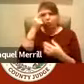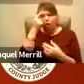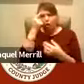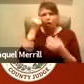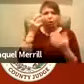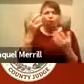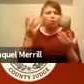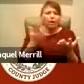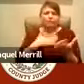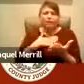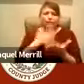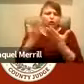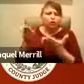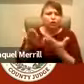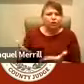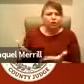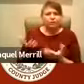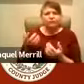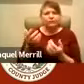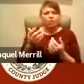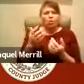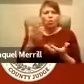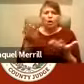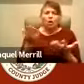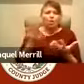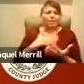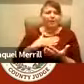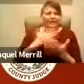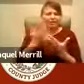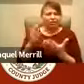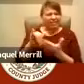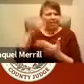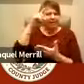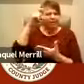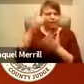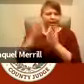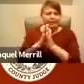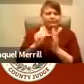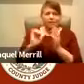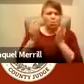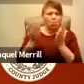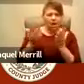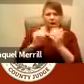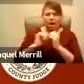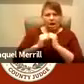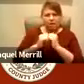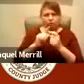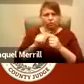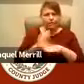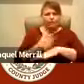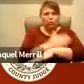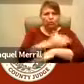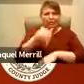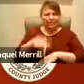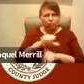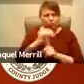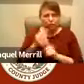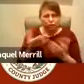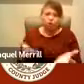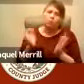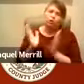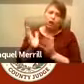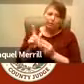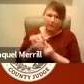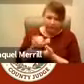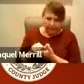my suggestions, what were my suggestions of possibly improving the situation here in Hidalgo County. So we talked about